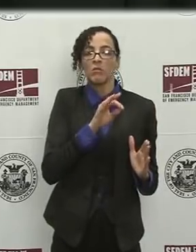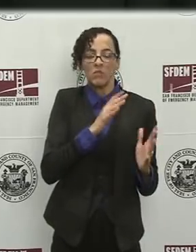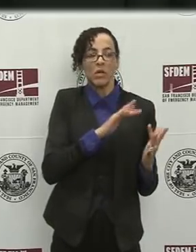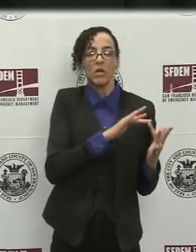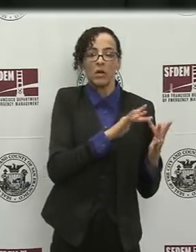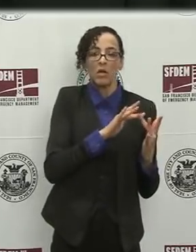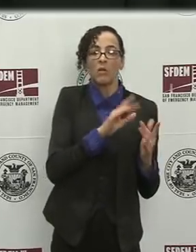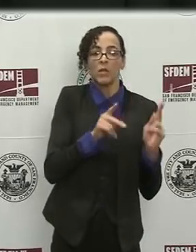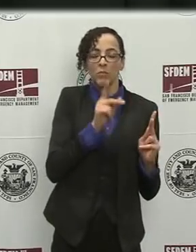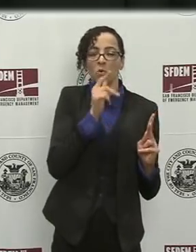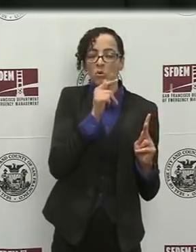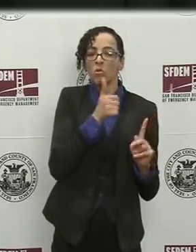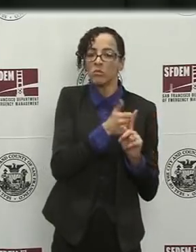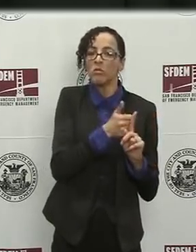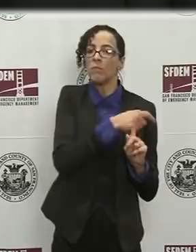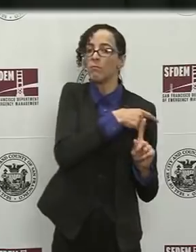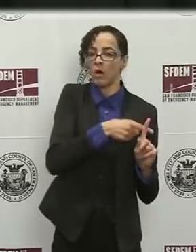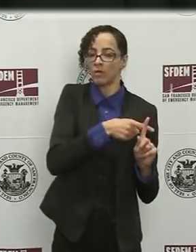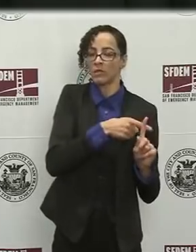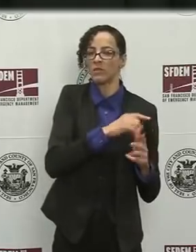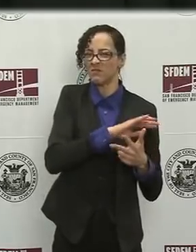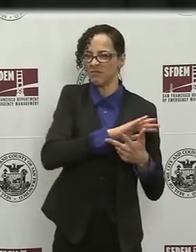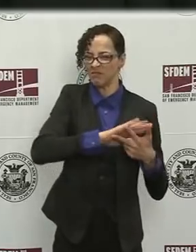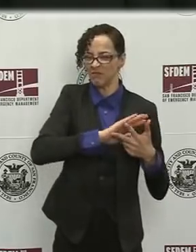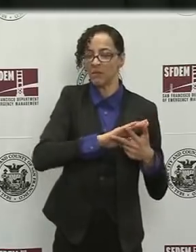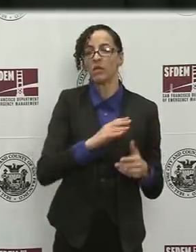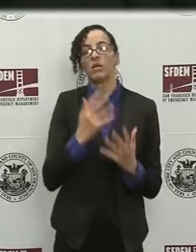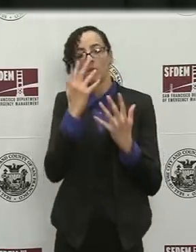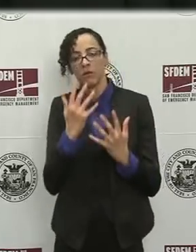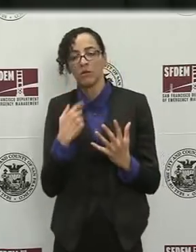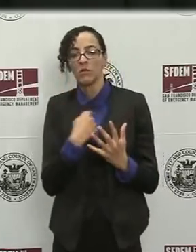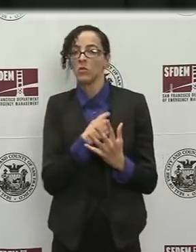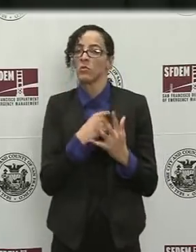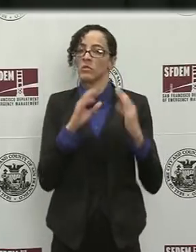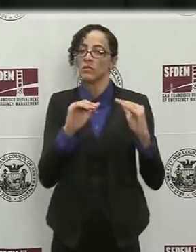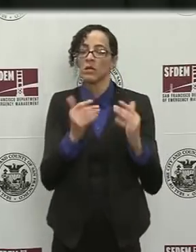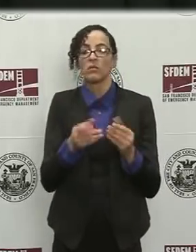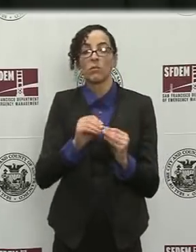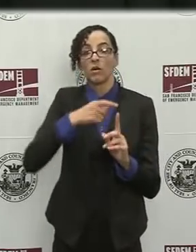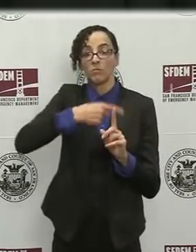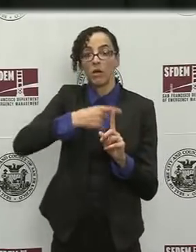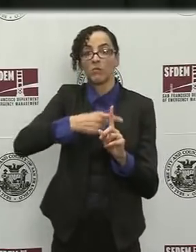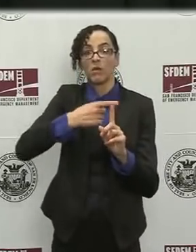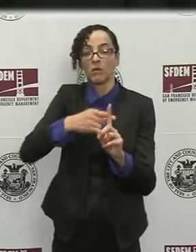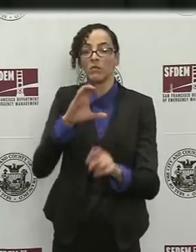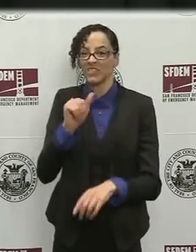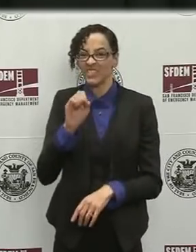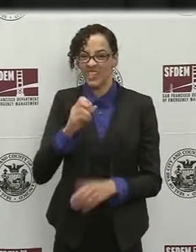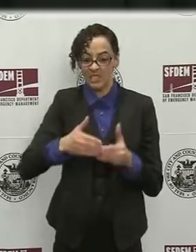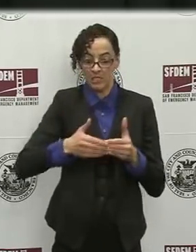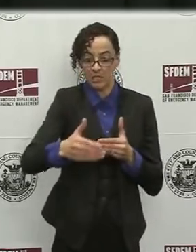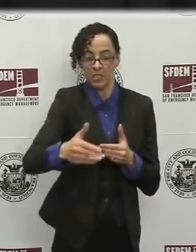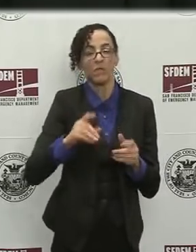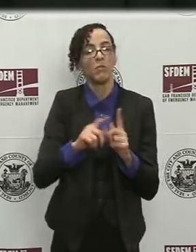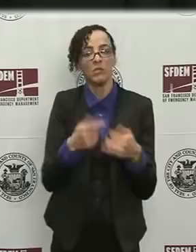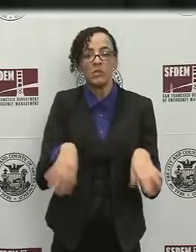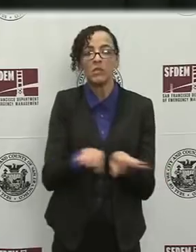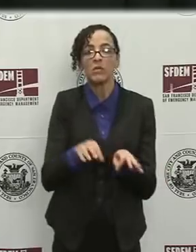Unfortunately, we do expect more positive cases, but it is crucial that we know the facts so that we can